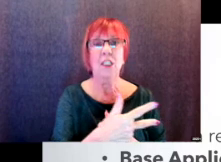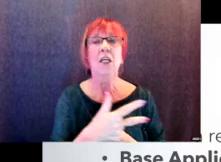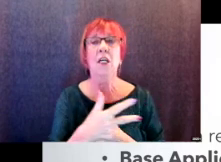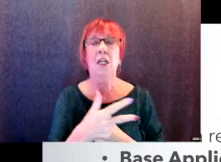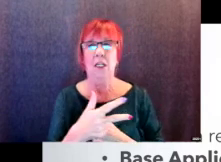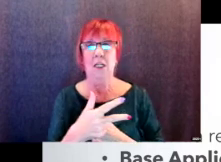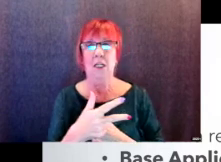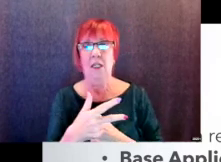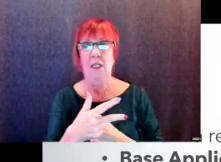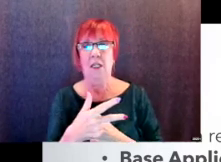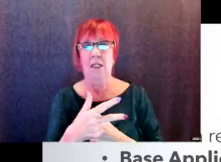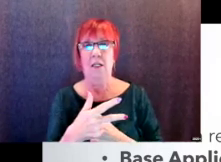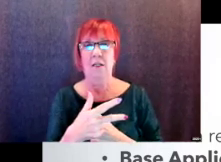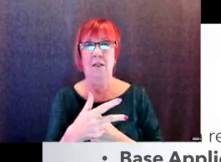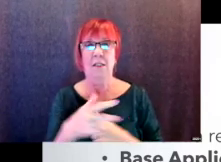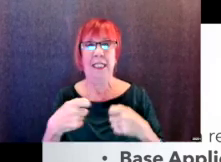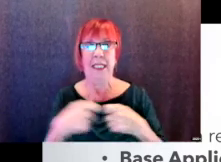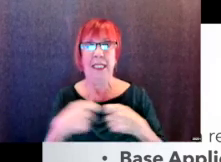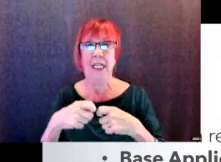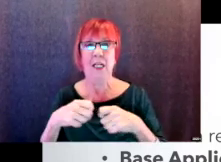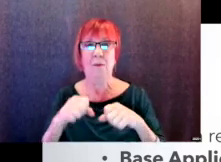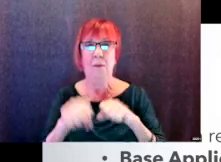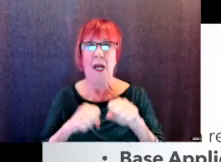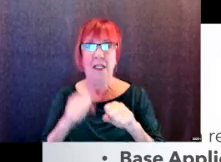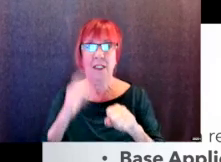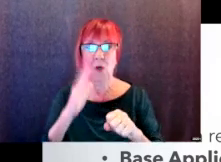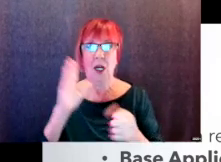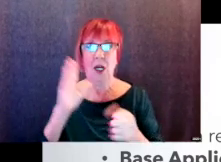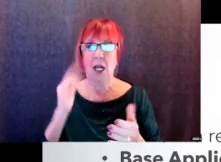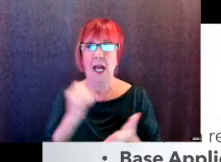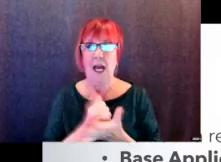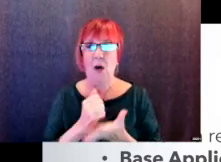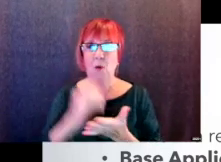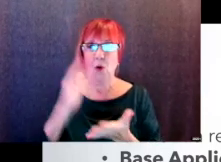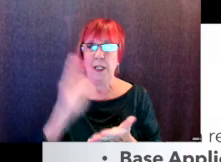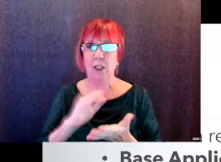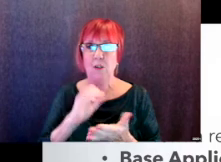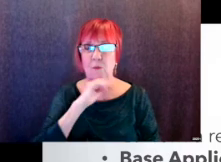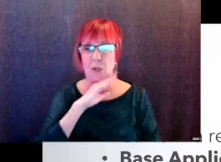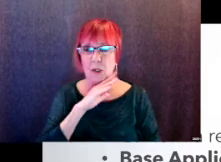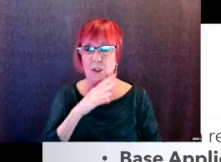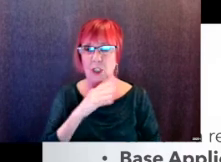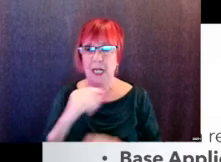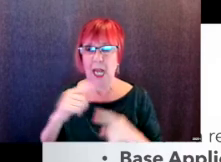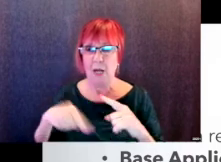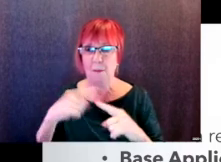And another note about the priority applicants is they can receive an additional